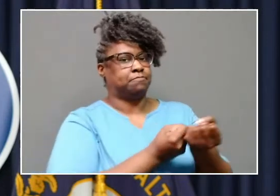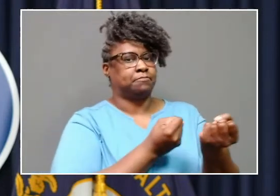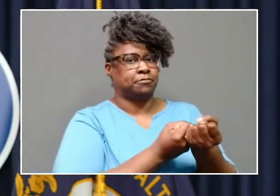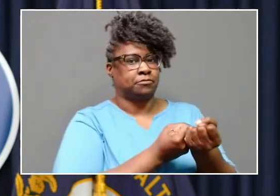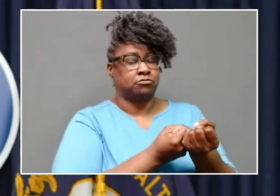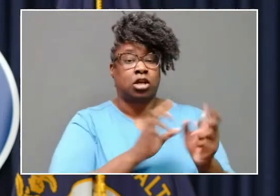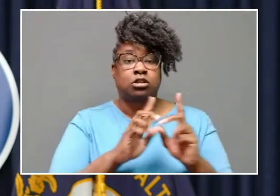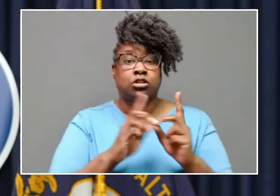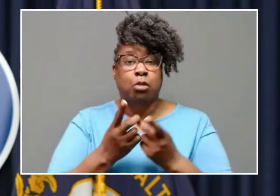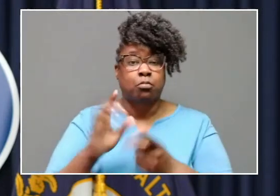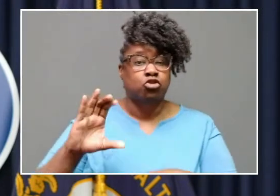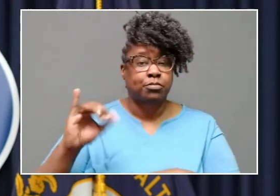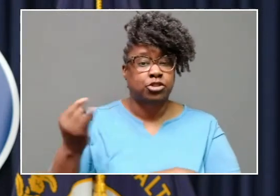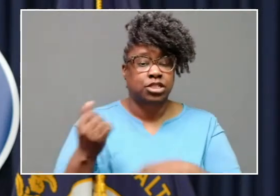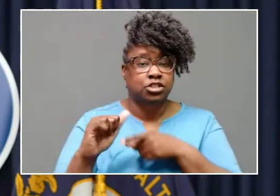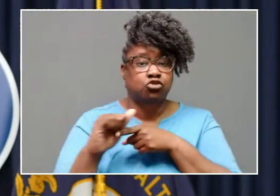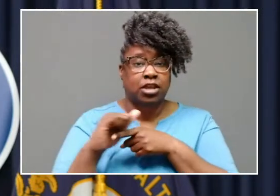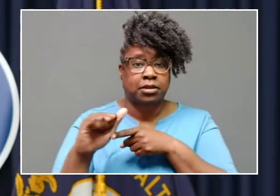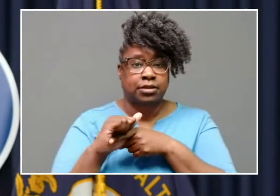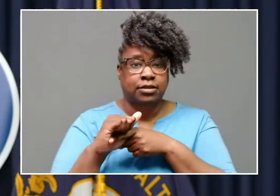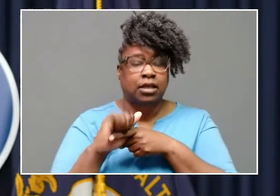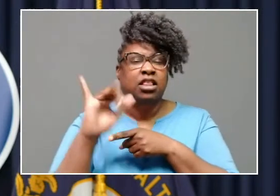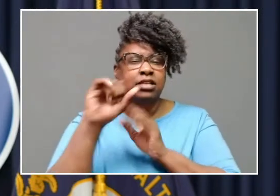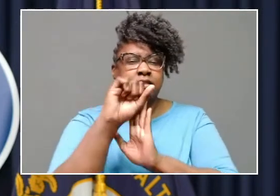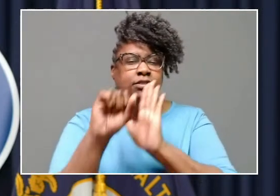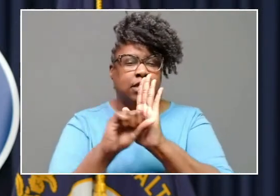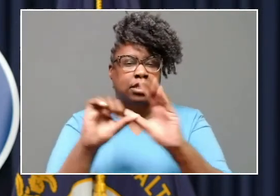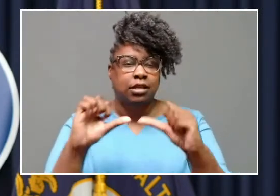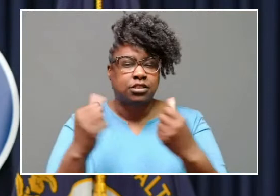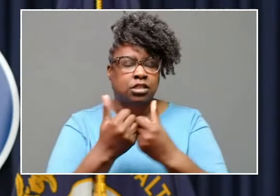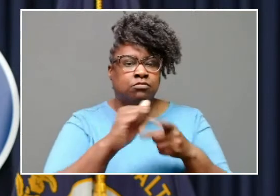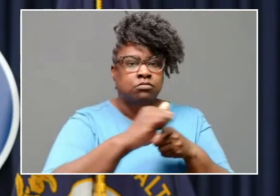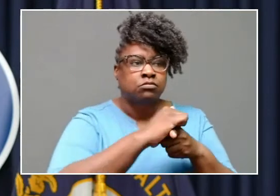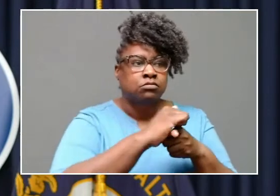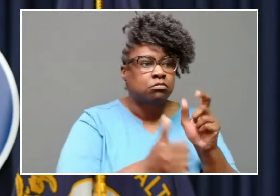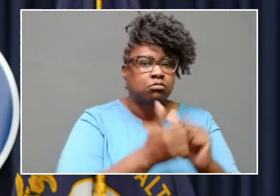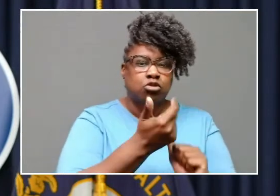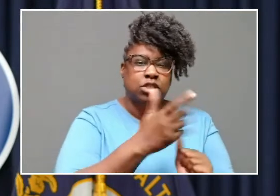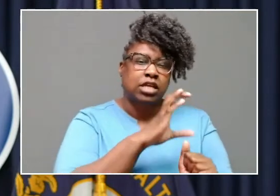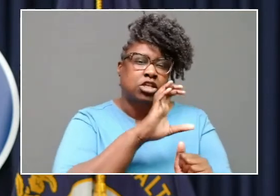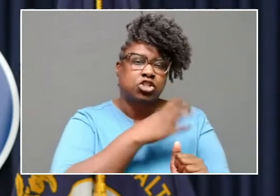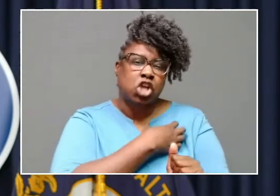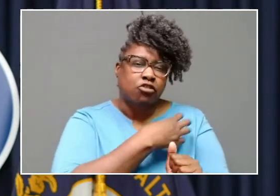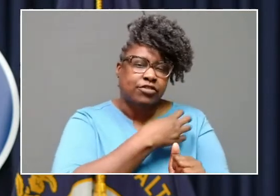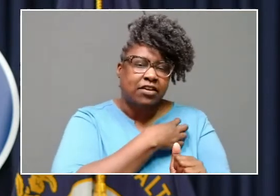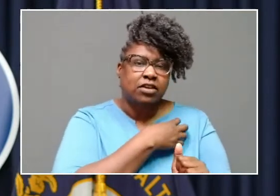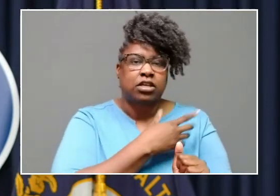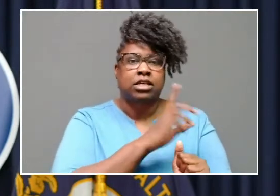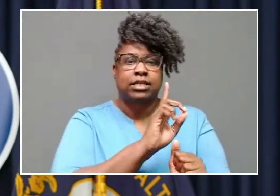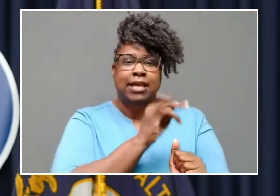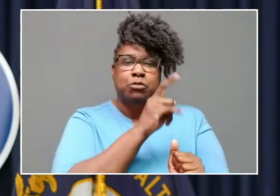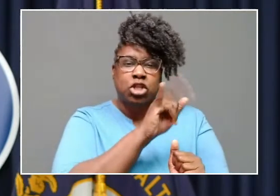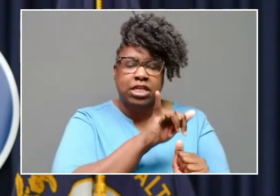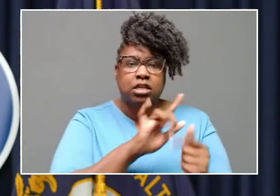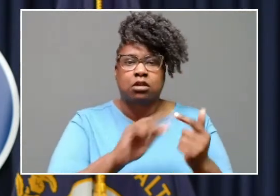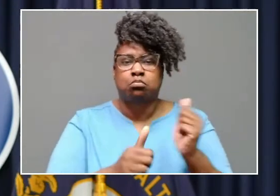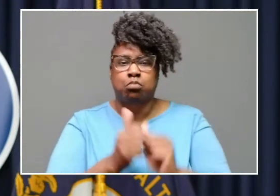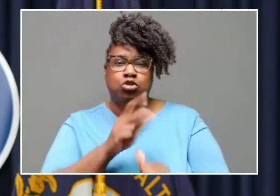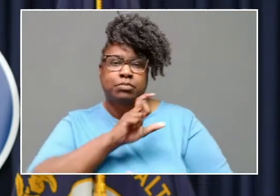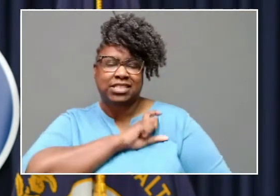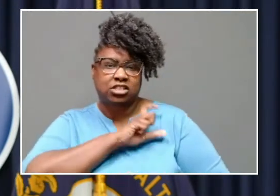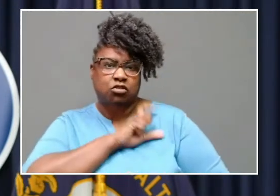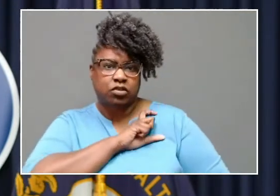Justice Training, which is a state agency that trains most sheriff deputies and most police officers, with the exception of the